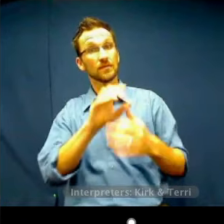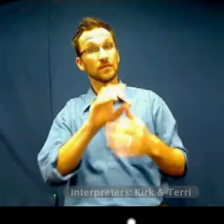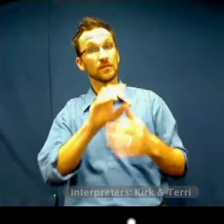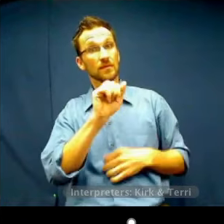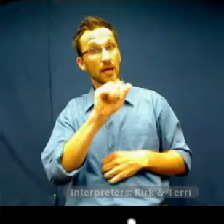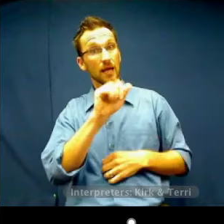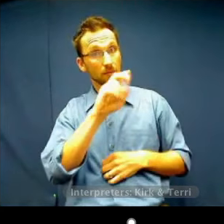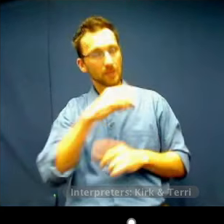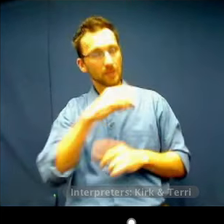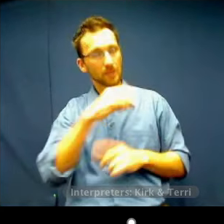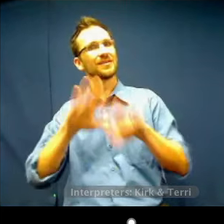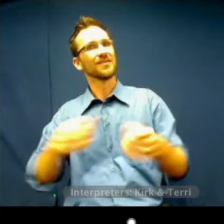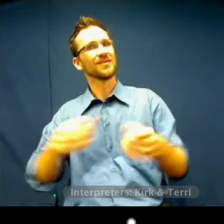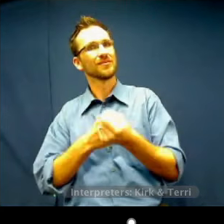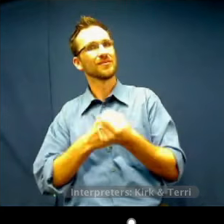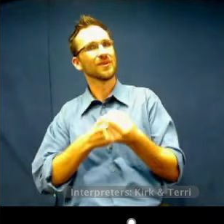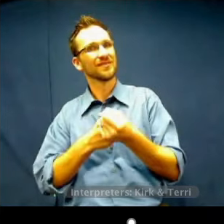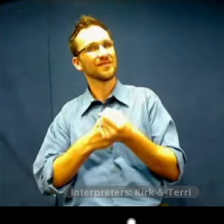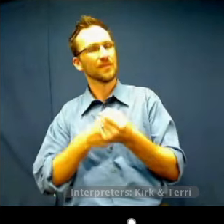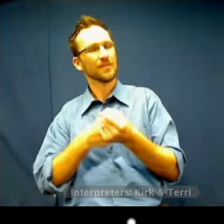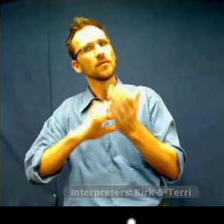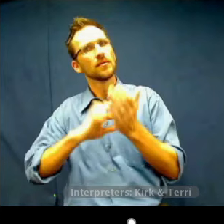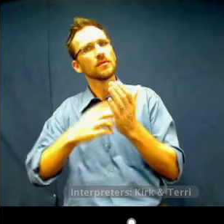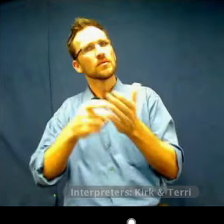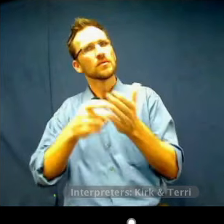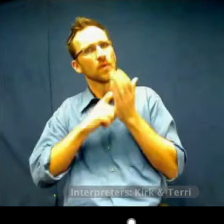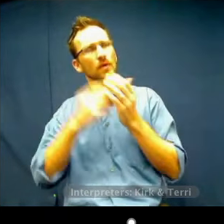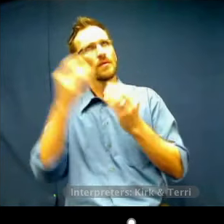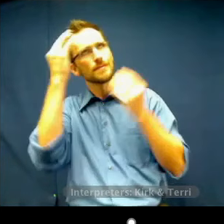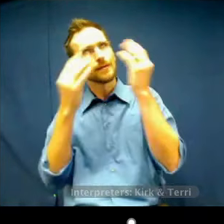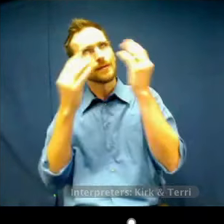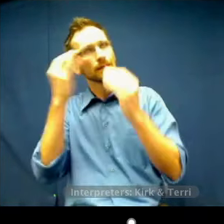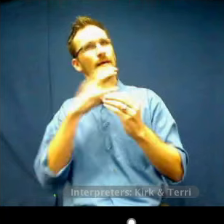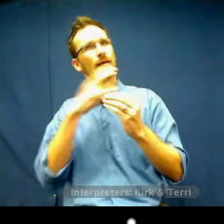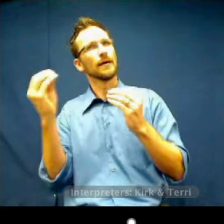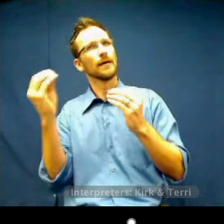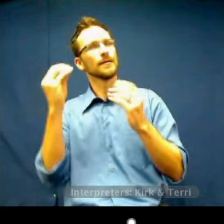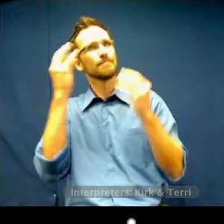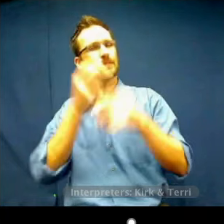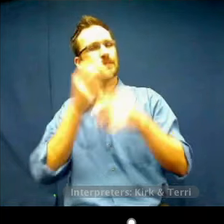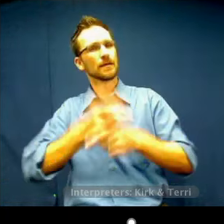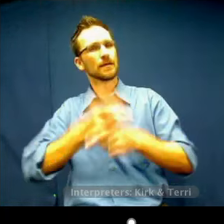So it requires thought and separation to interpret.